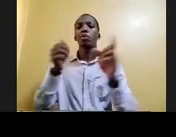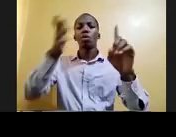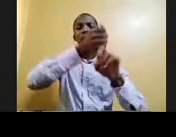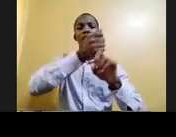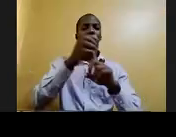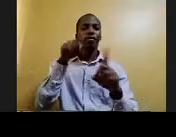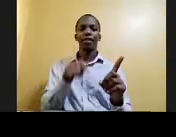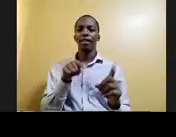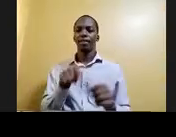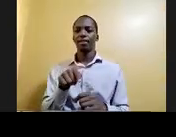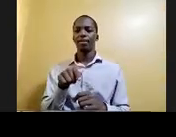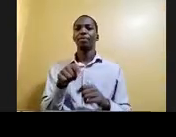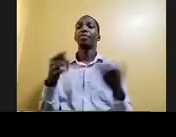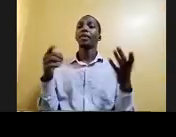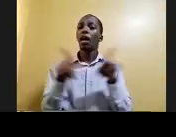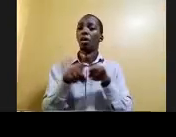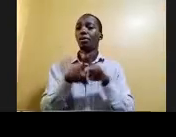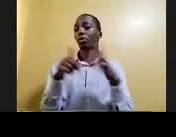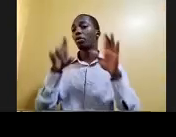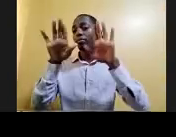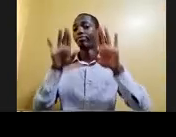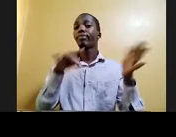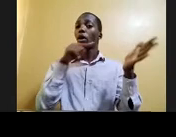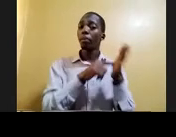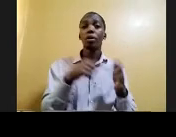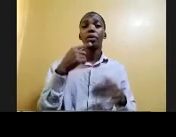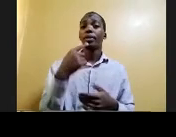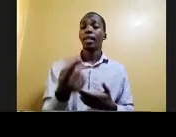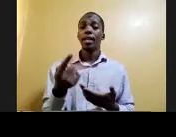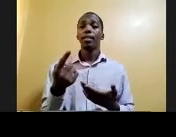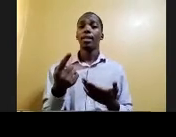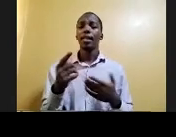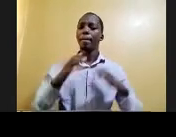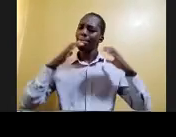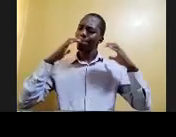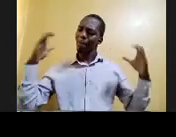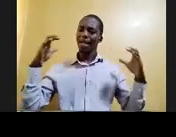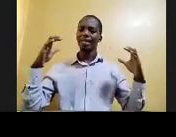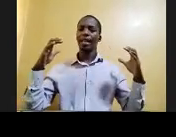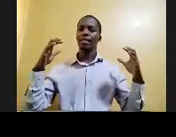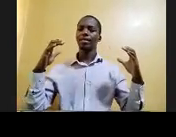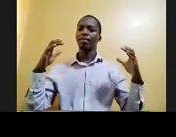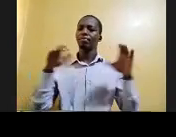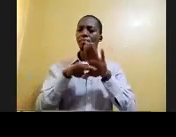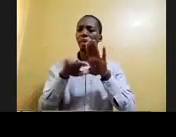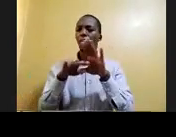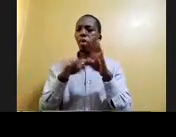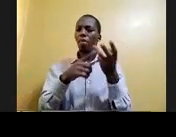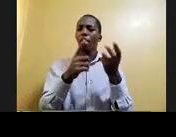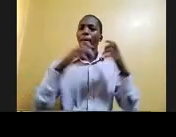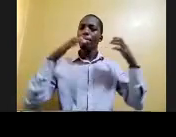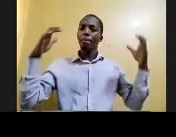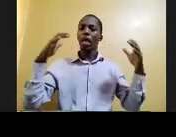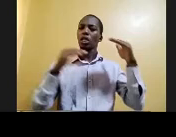Also, an important point to mention is the maximum size of the group, which is, you know, currently does not have